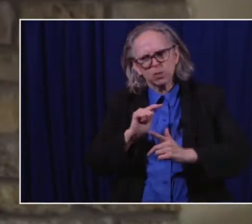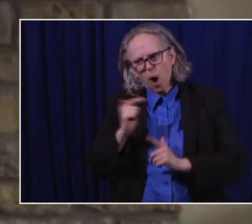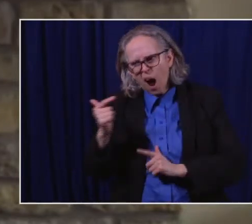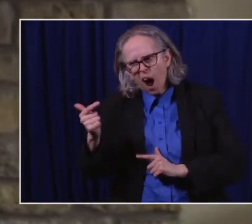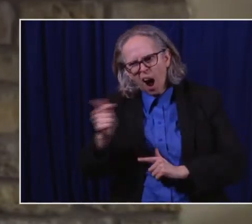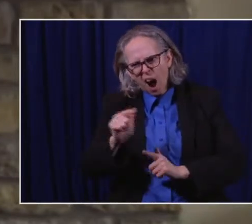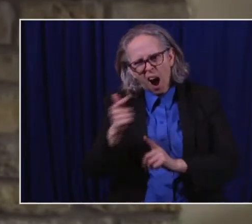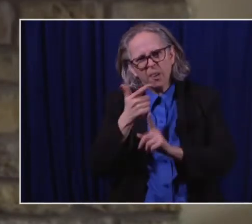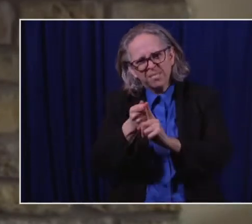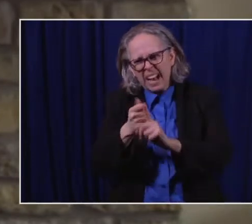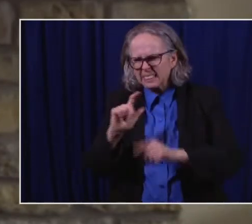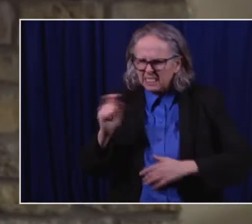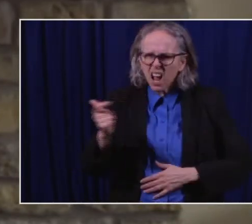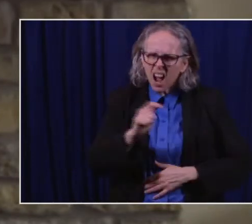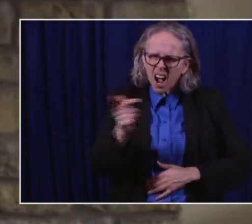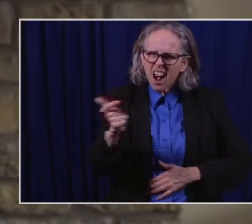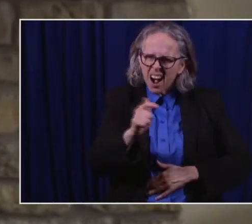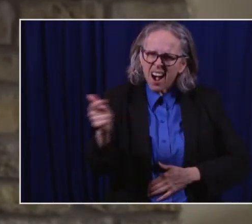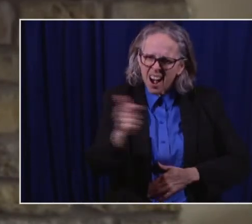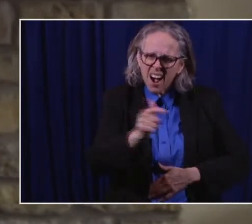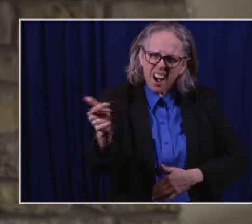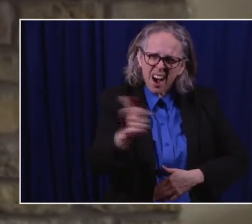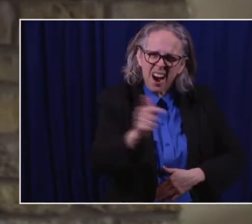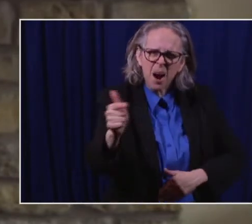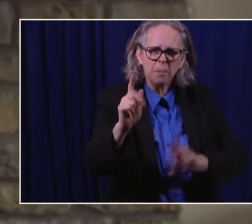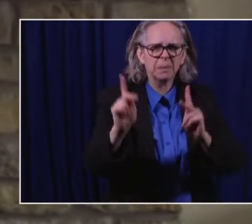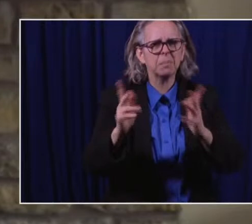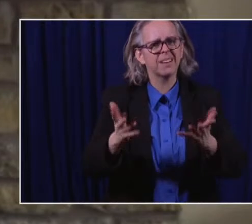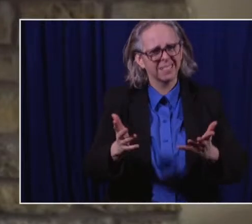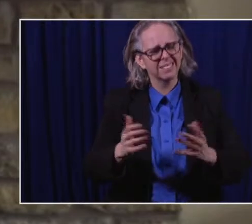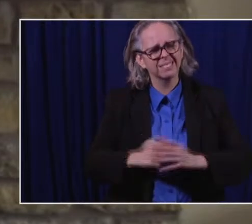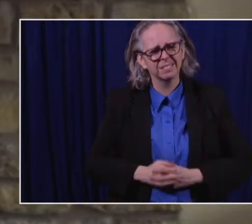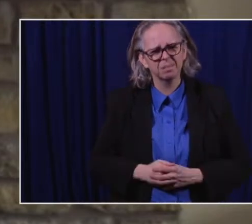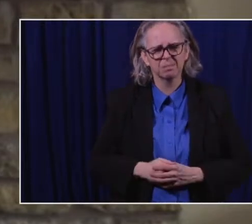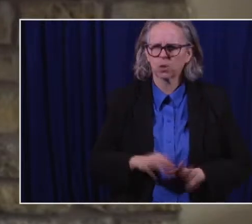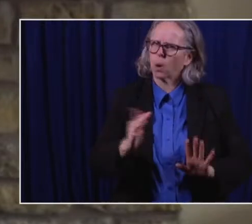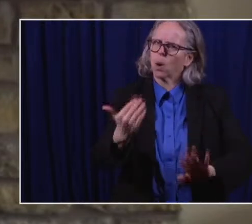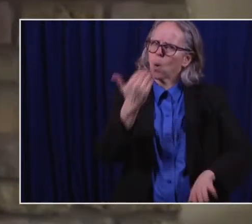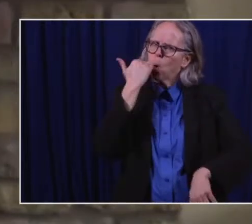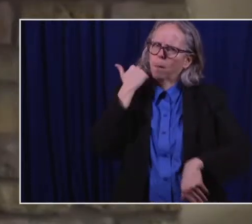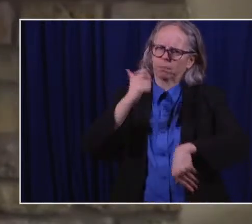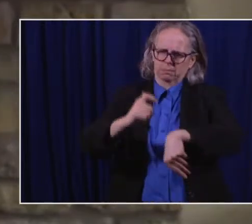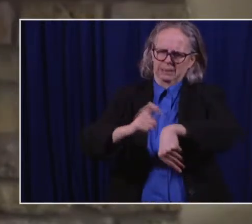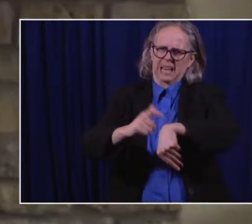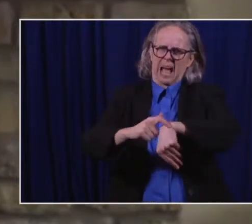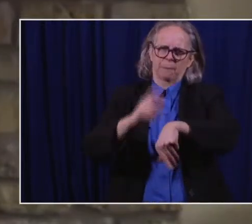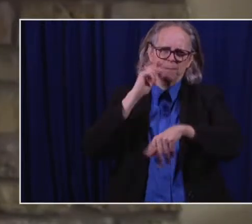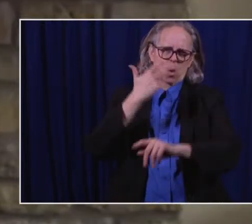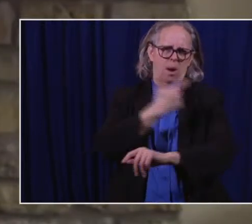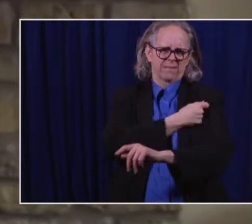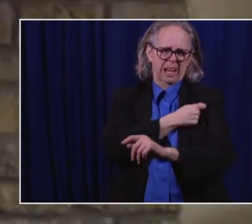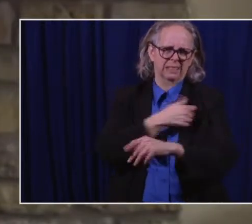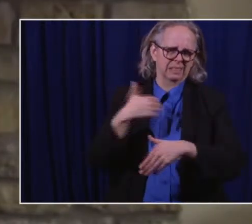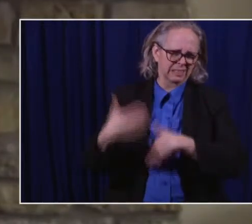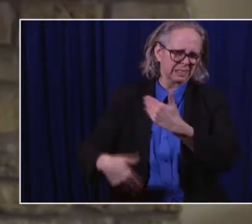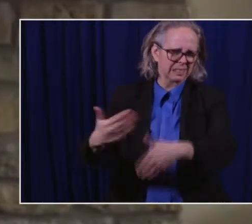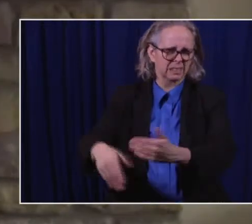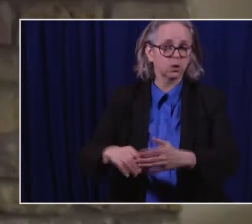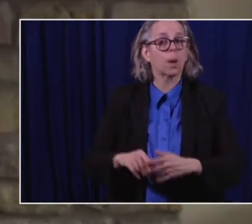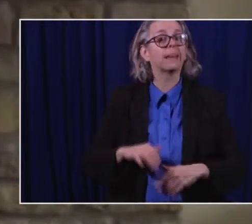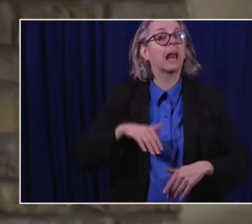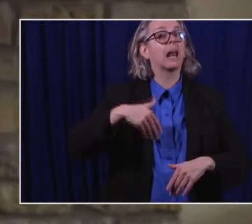or 2B. And that's going to take a while. But we're working on where we go next. I would just remind everybody